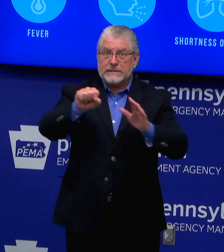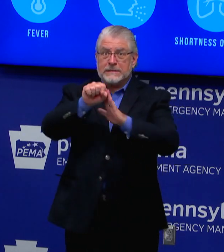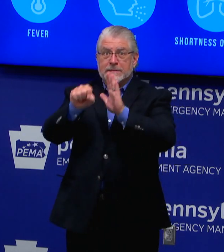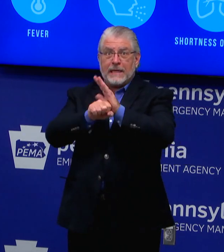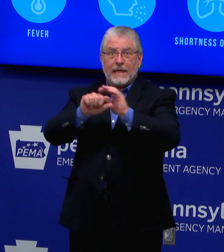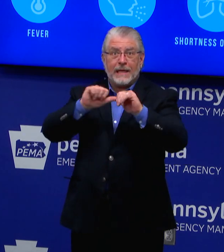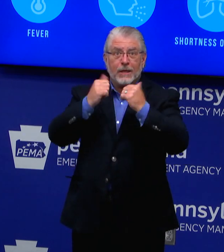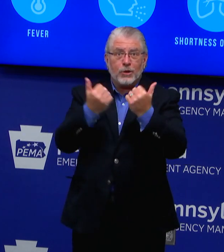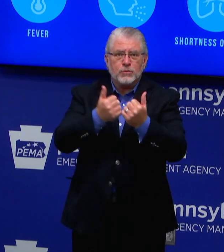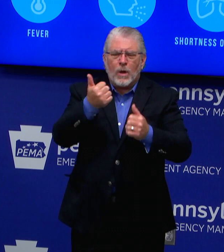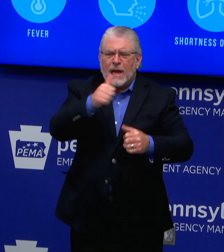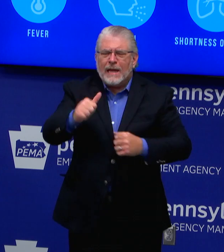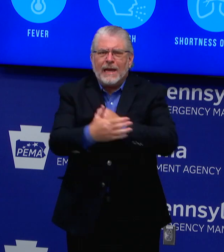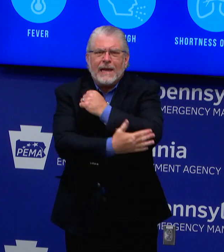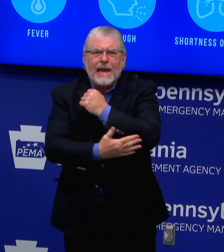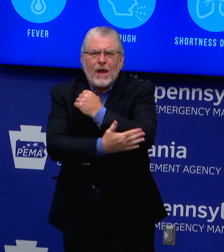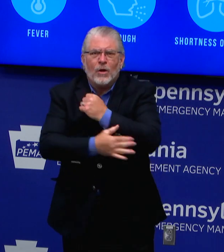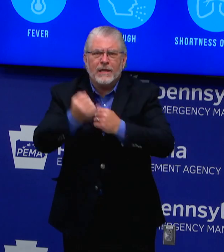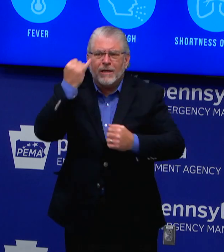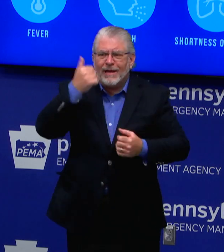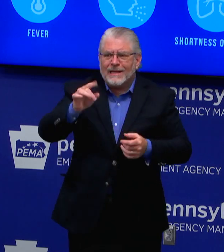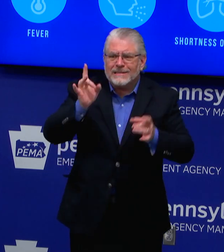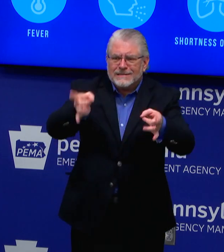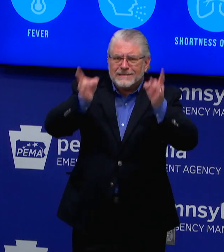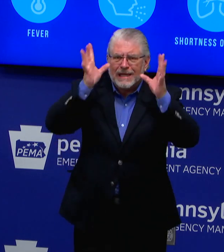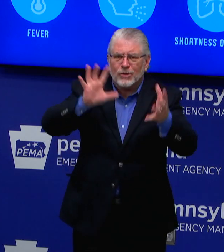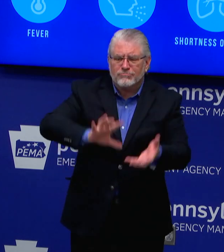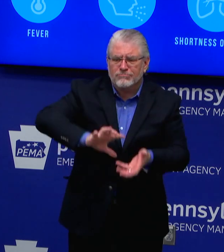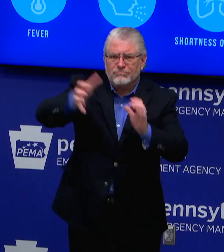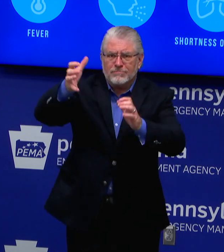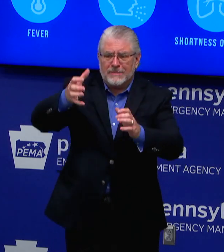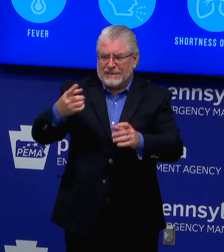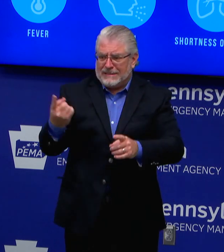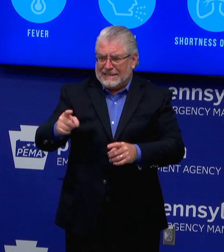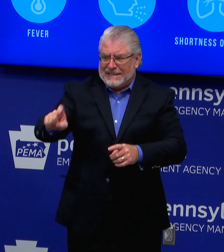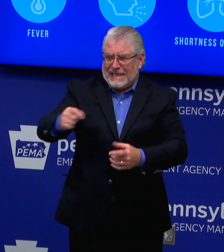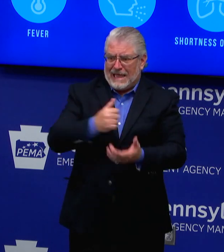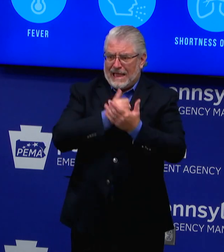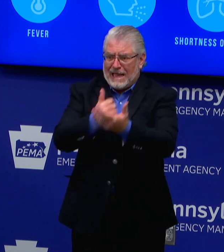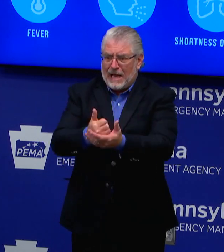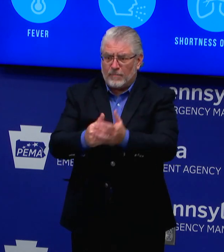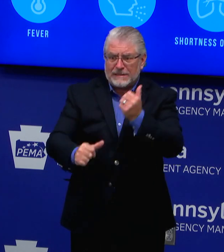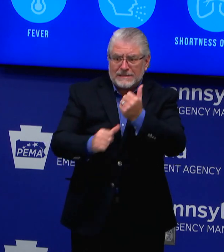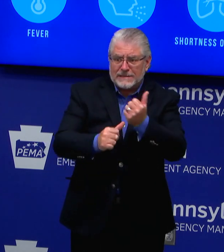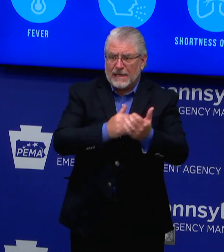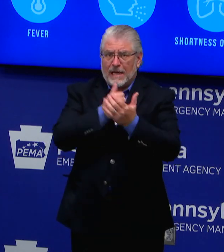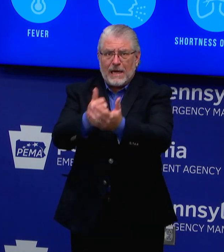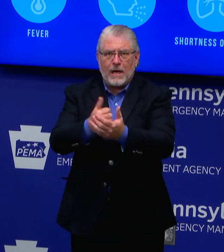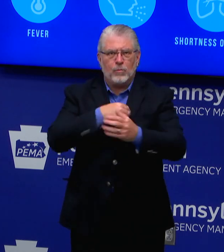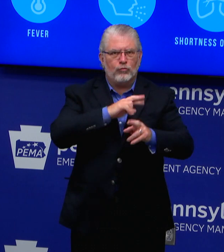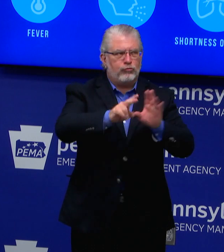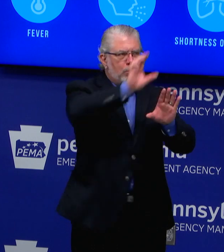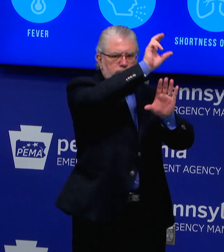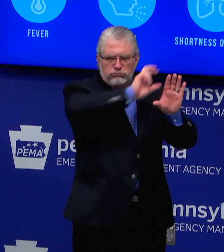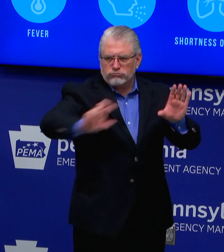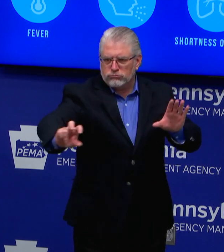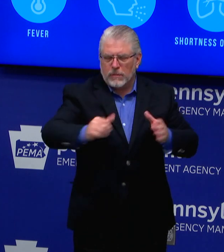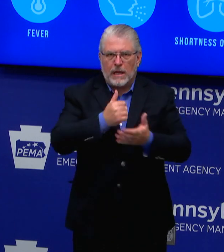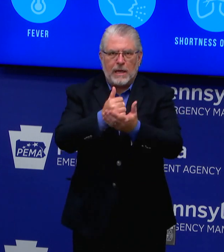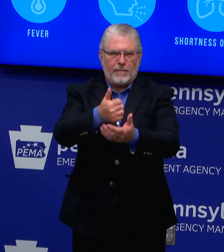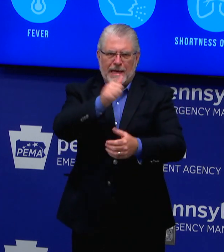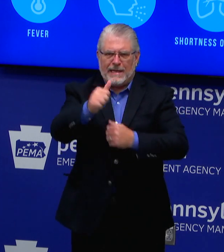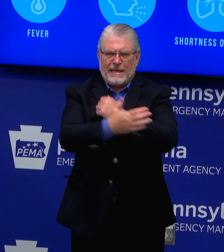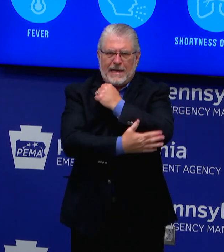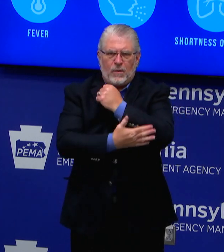jurisdictions during times of disaster, coordinating recovery operations across state, county, local governments, as well